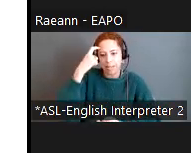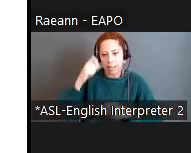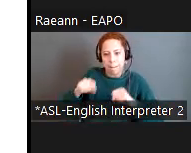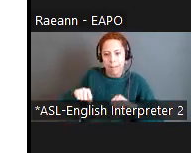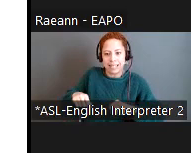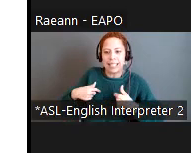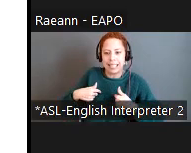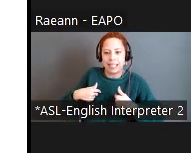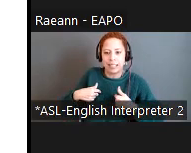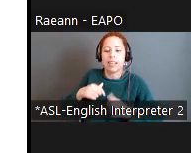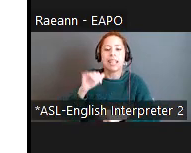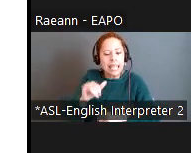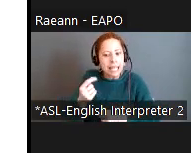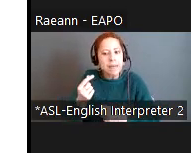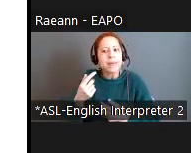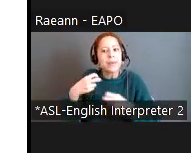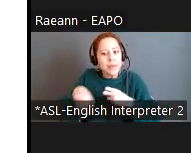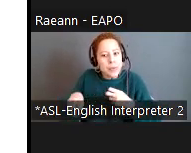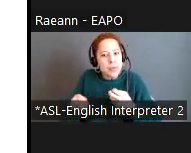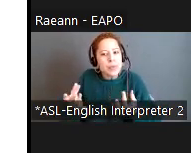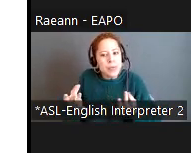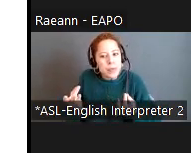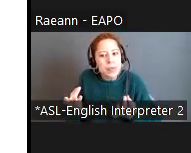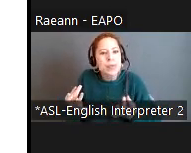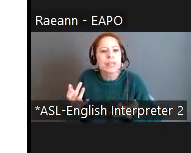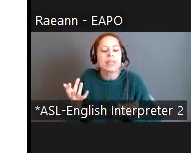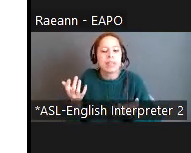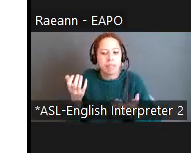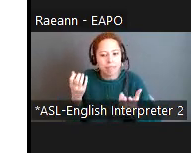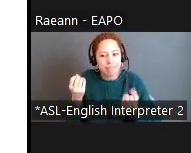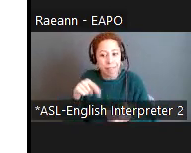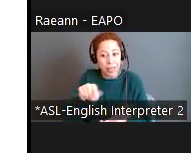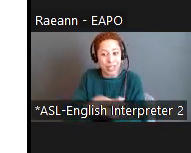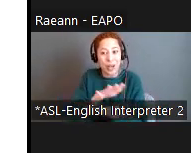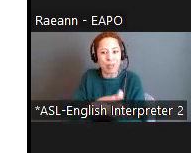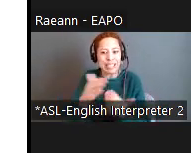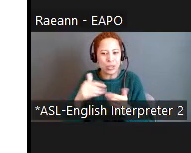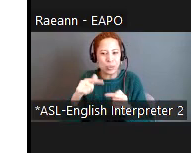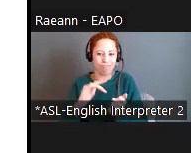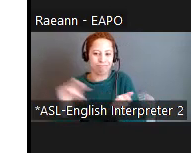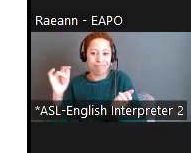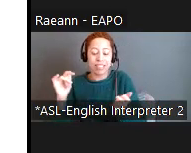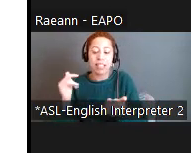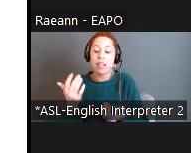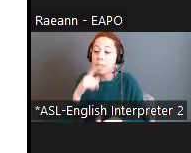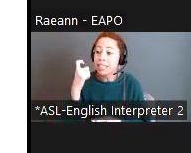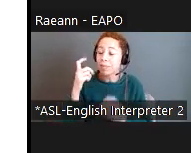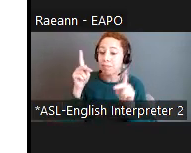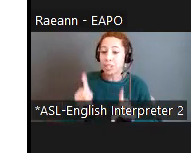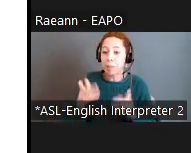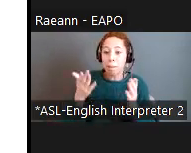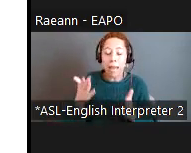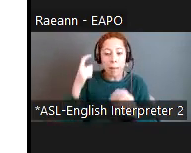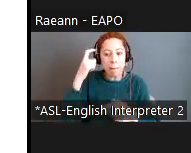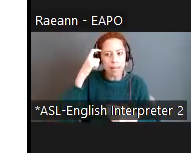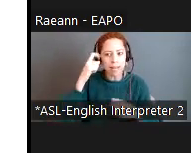these documents are actually so easily taken advantage of, because when people lack capacity, they don't always understand what